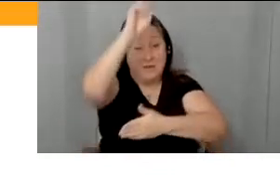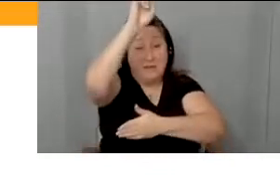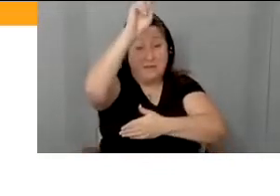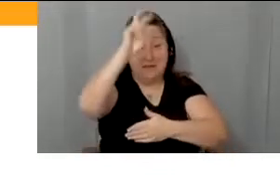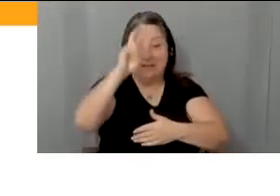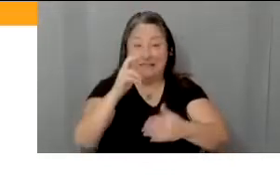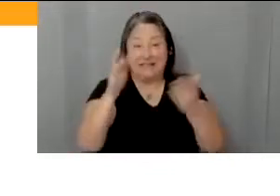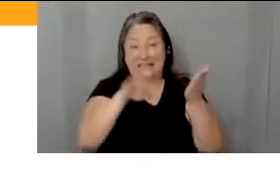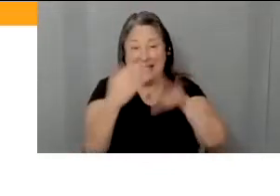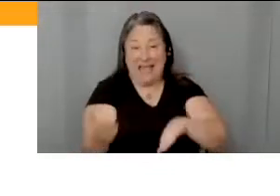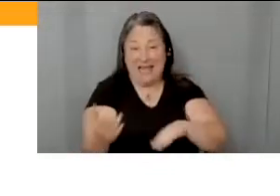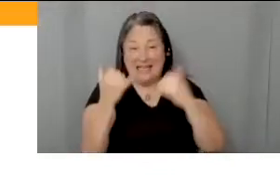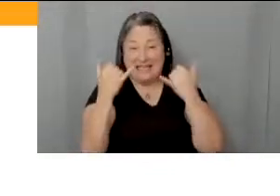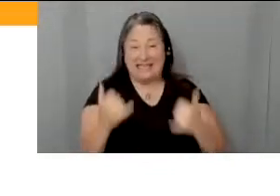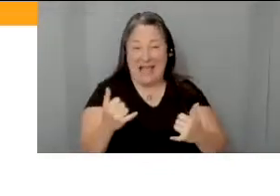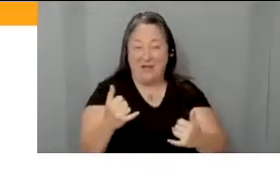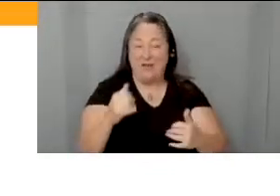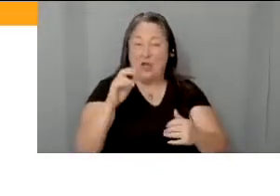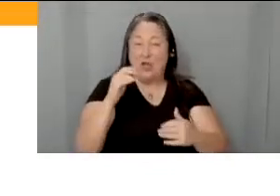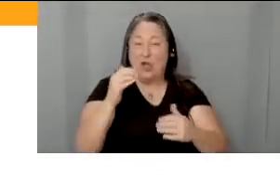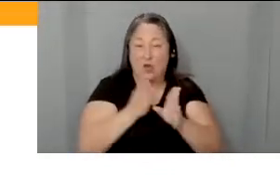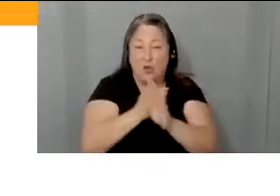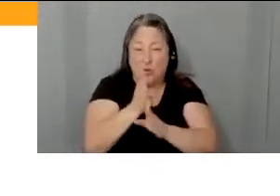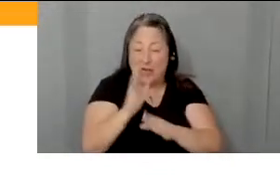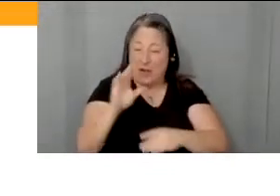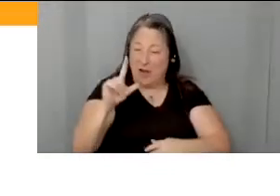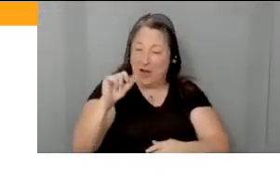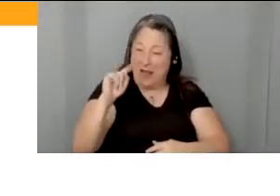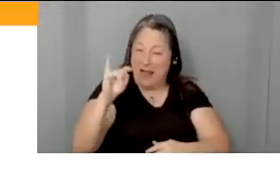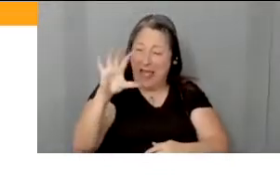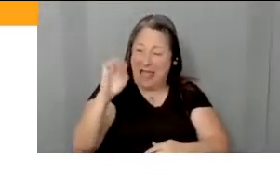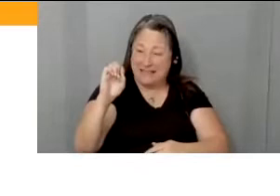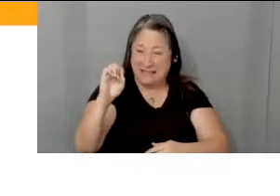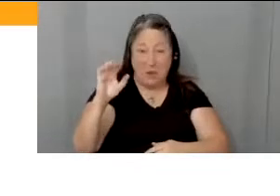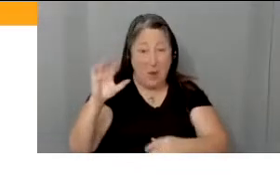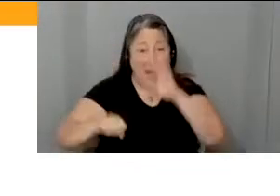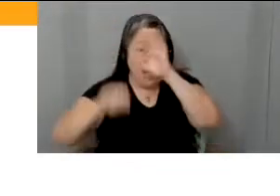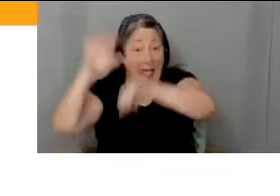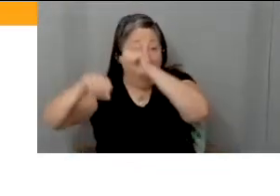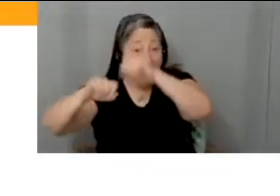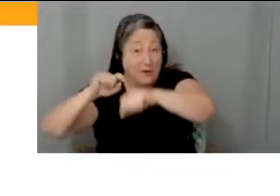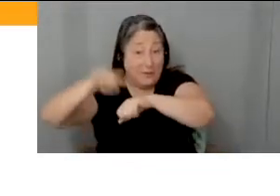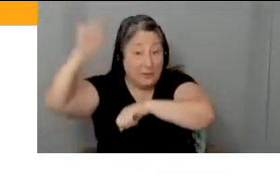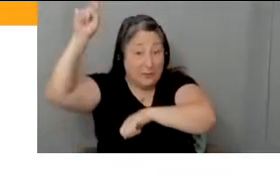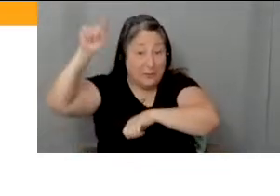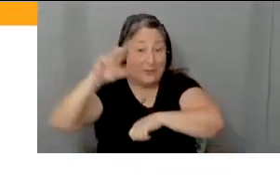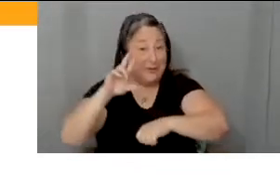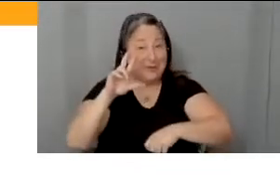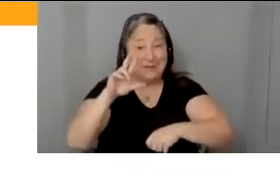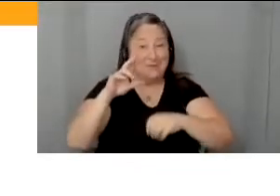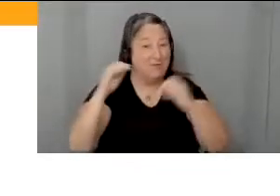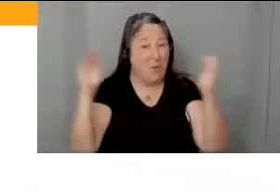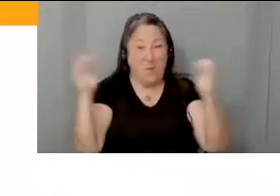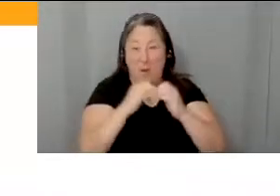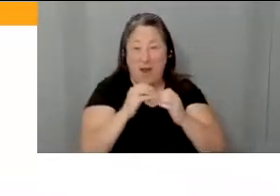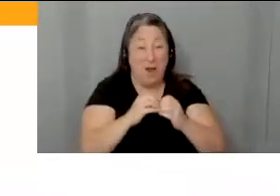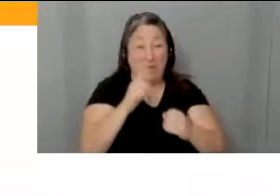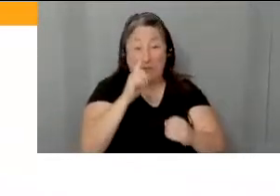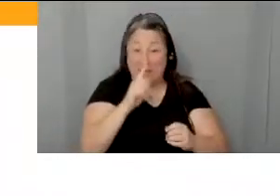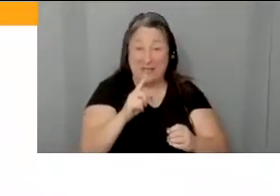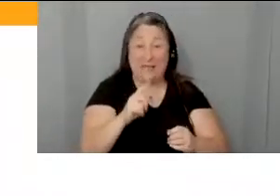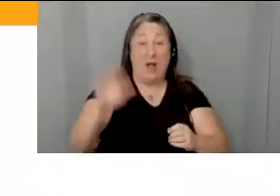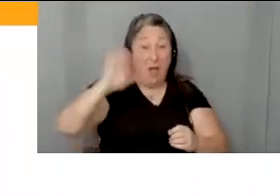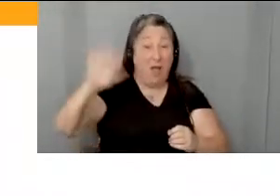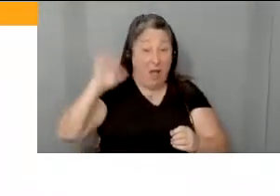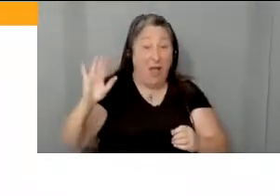lattice. So the days of our working at one organization, climbing the ladder, and then retiring 35 years